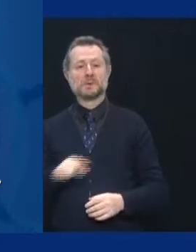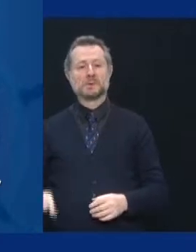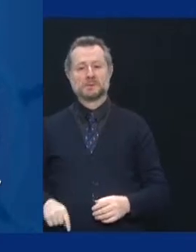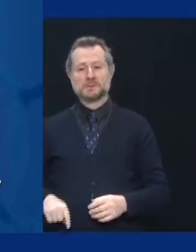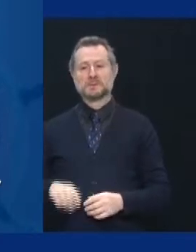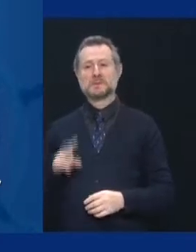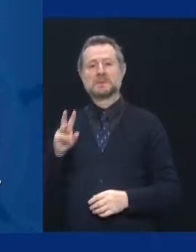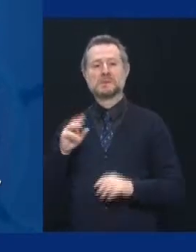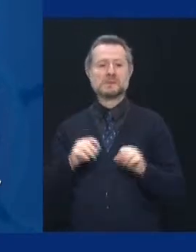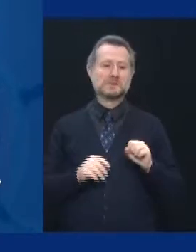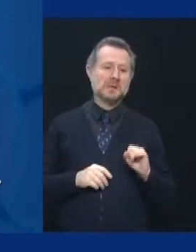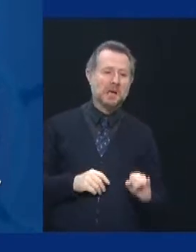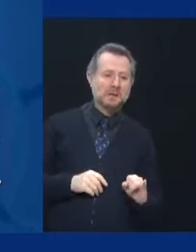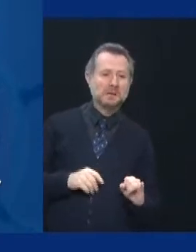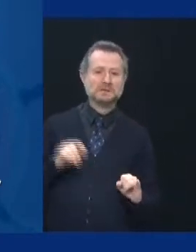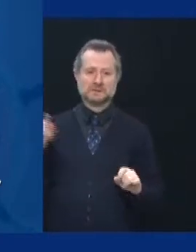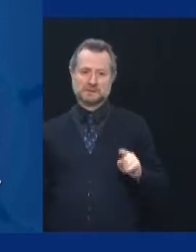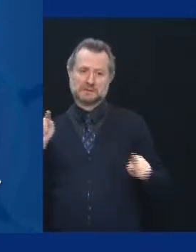Island.